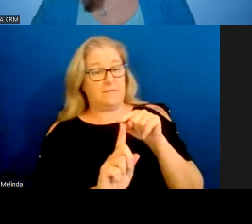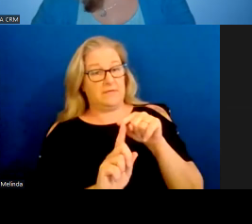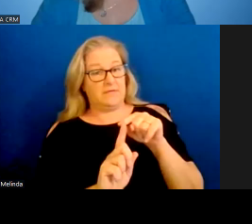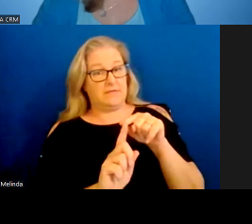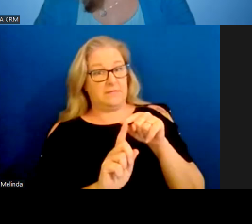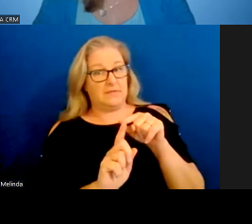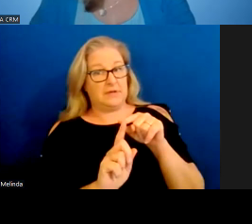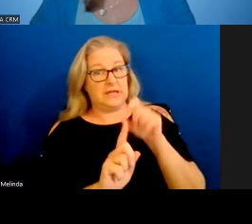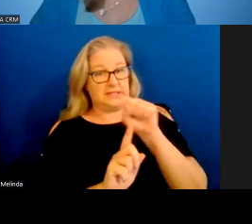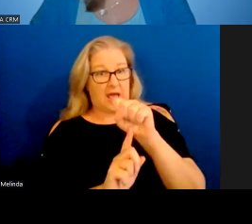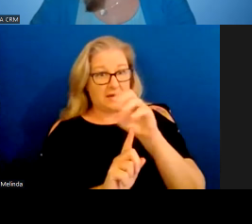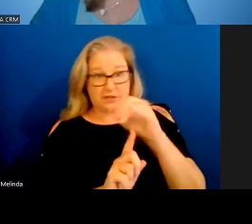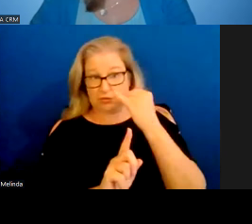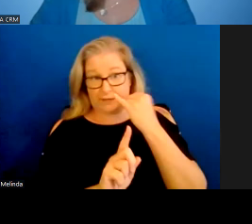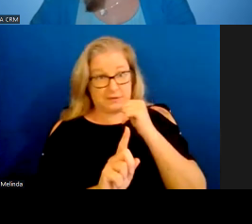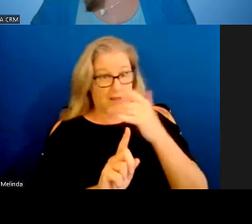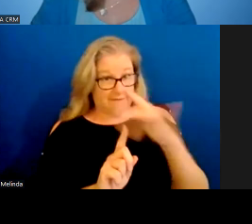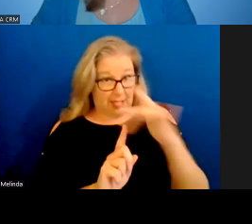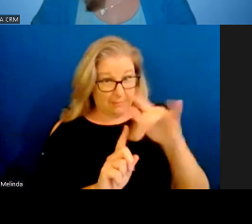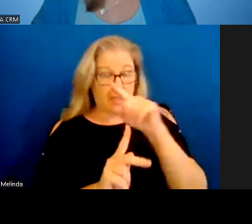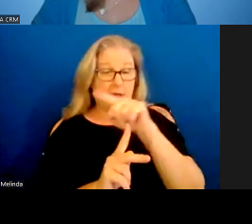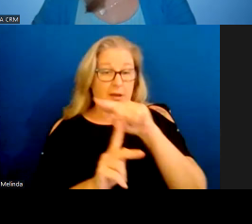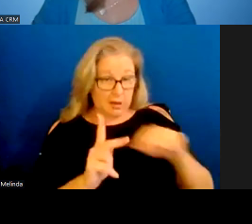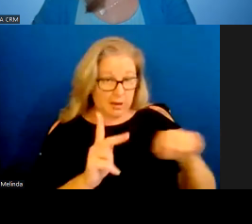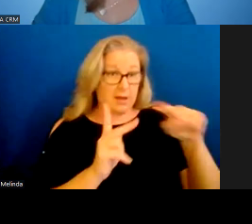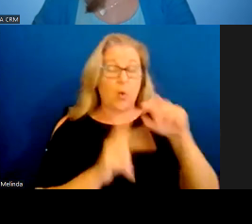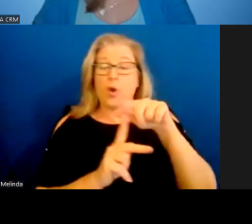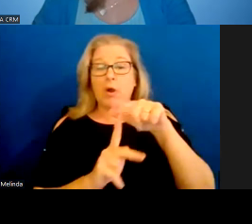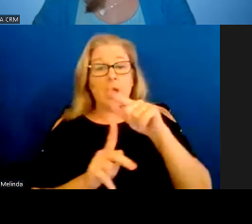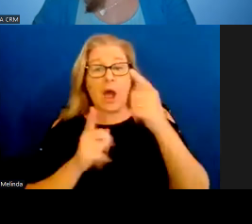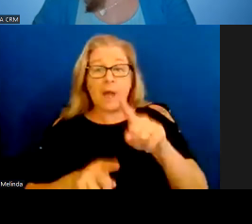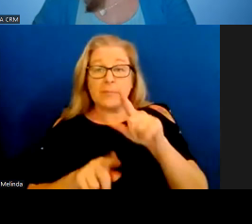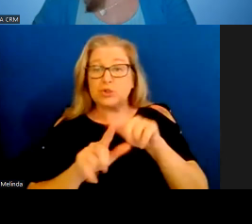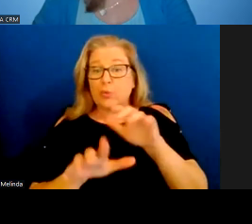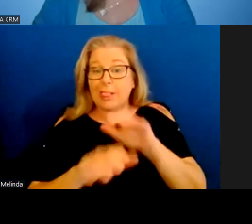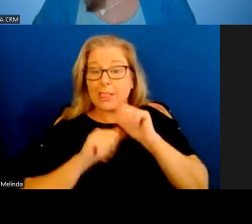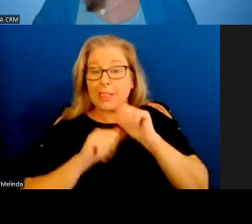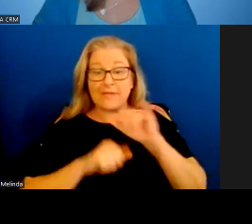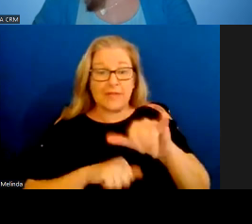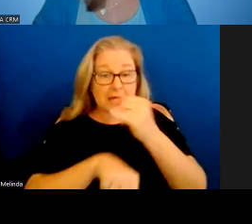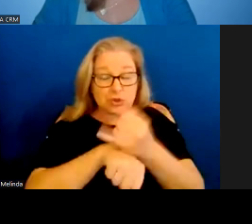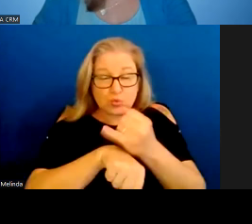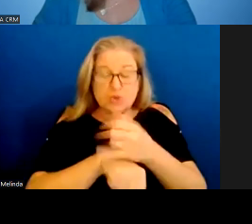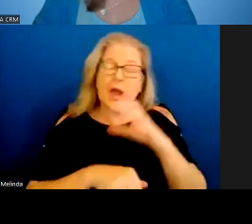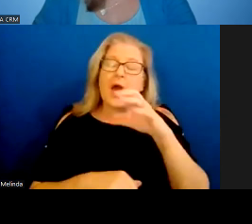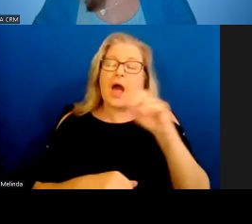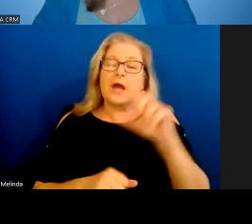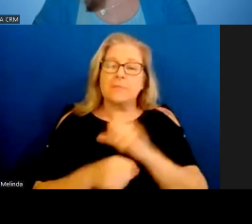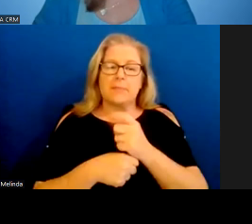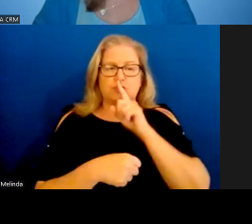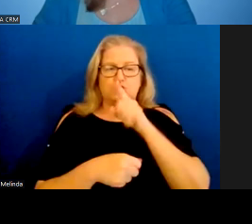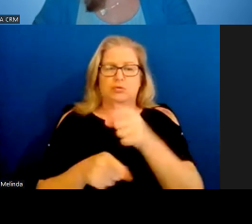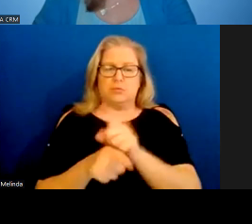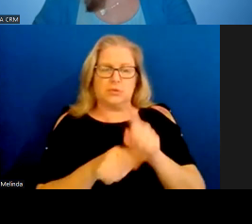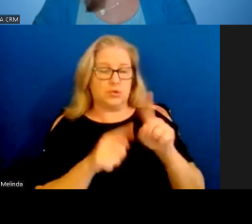one signing official is unavailable or leaves the institution. And then also always make sure to check if a